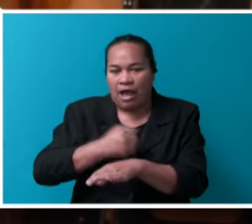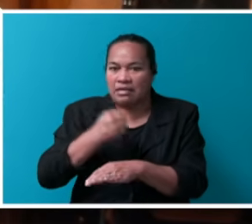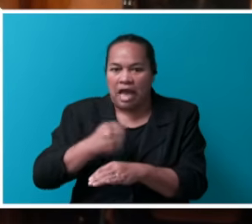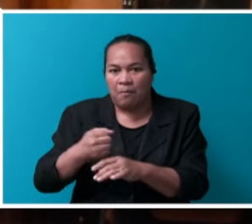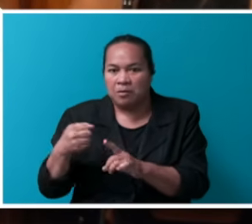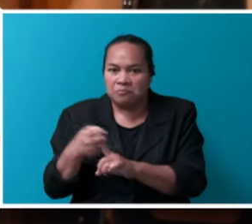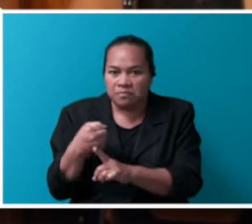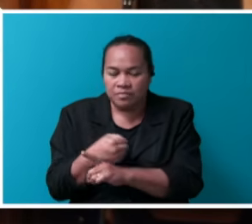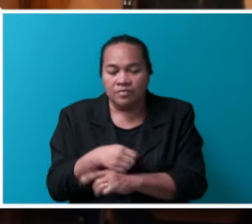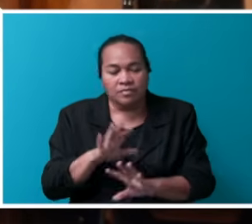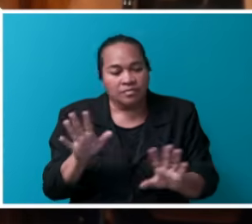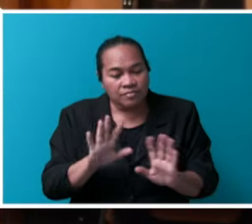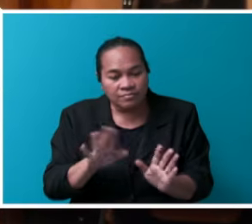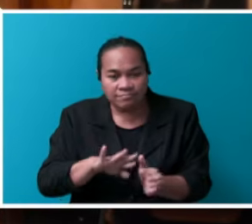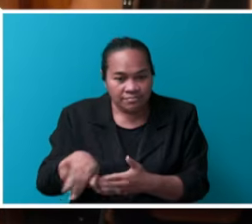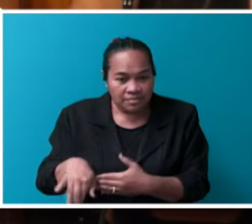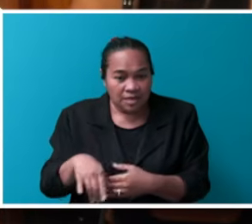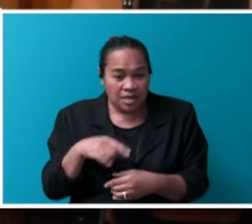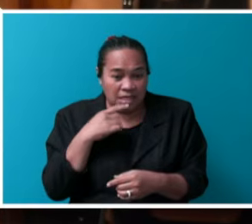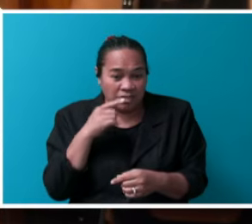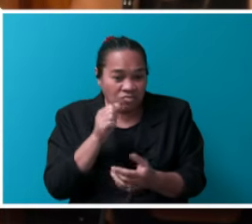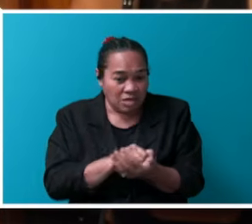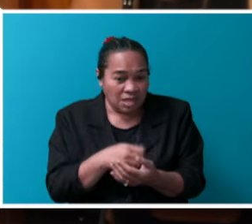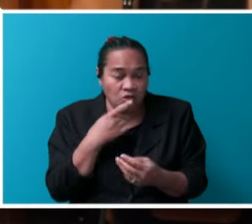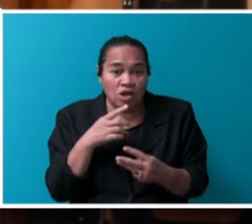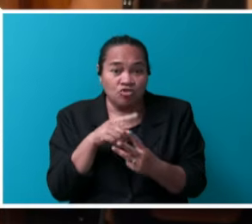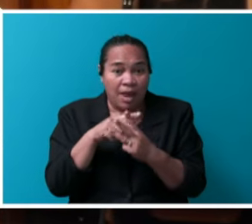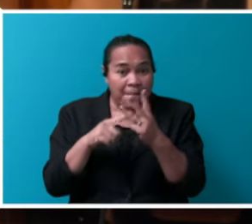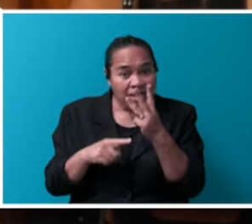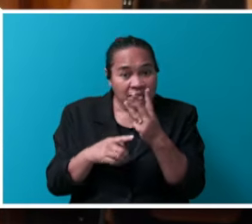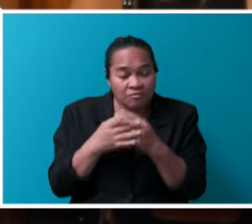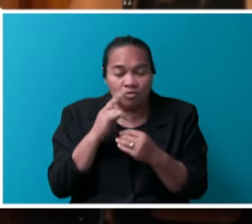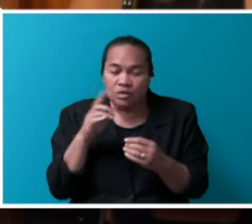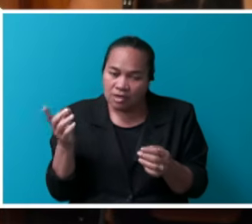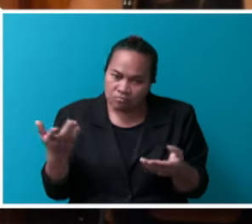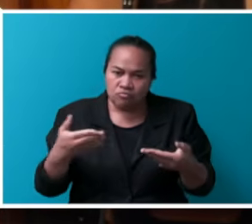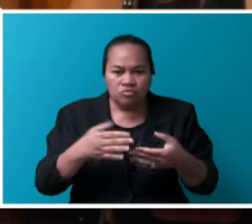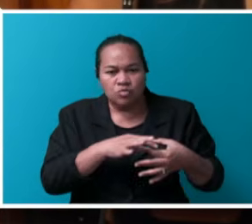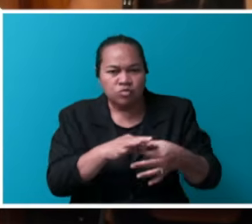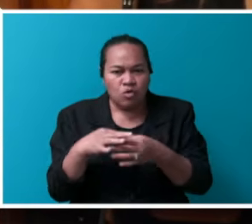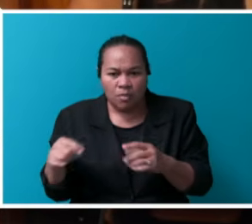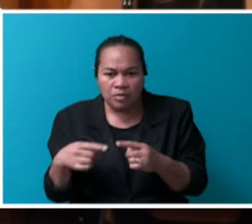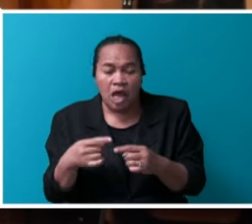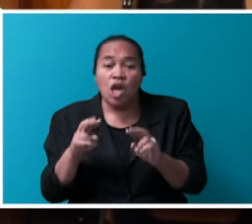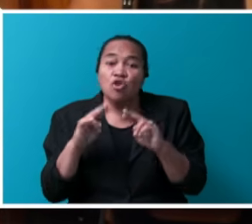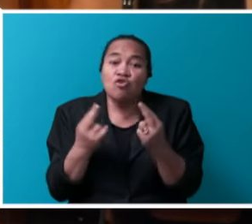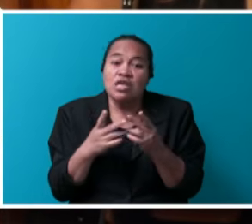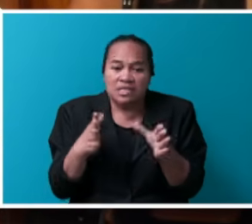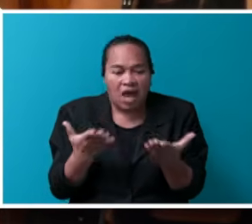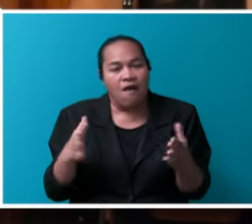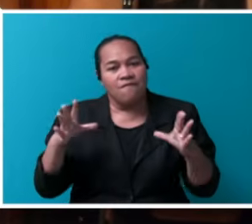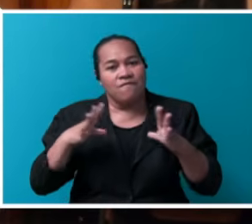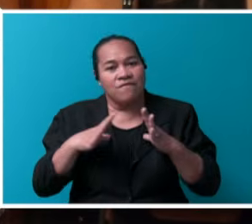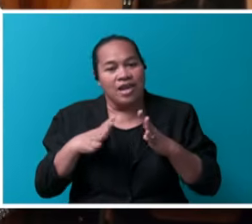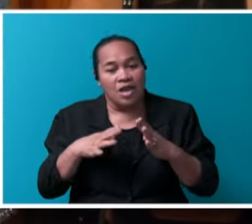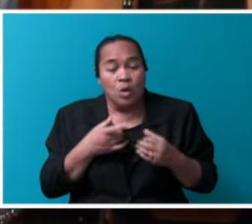restored workers' rights that have been curtailed. Tripartism in labor relations were reinstated, and unions were made free. We gave